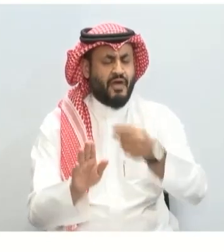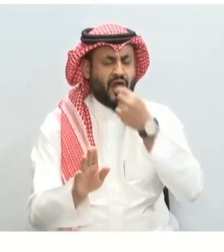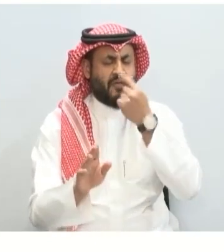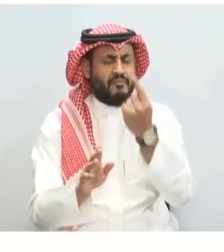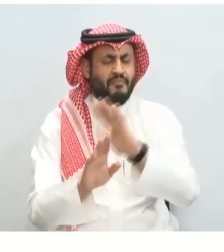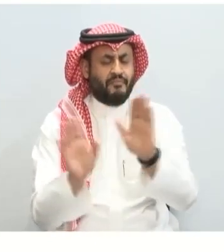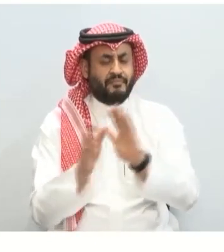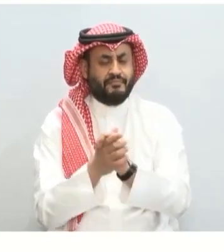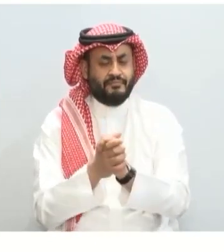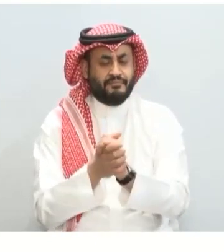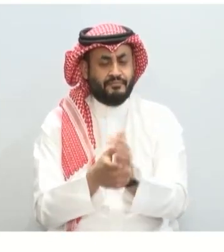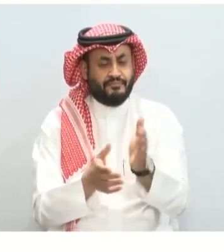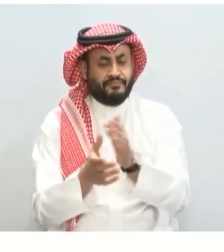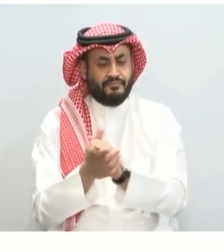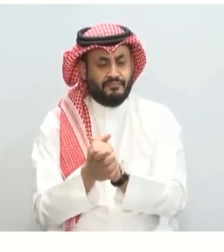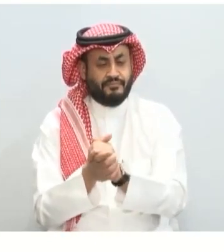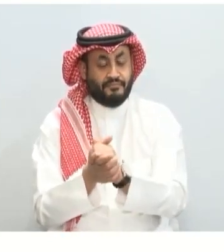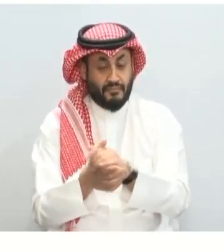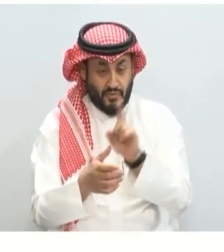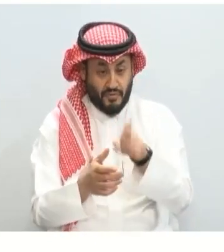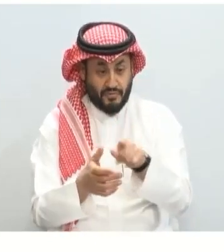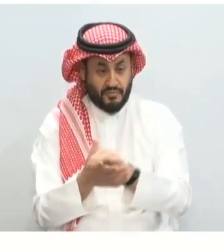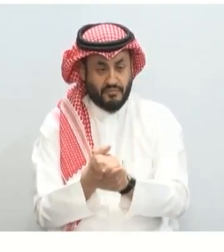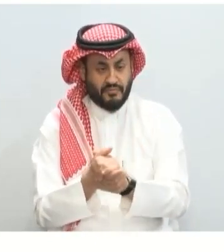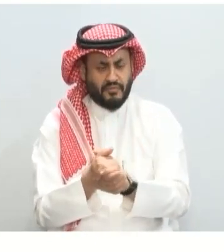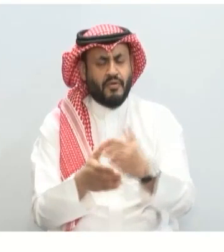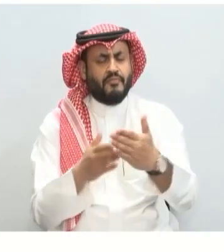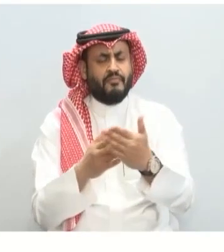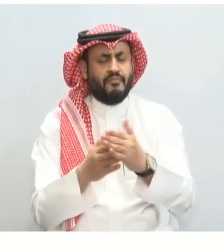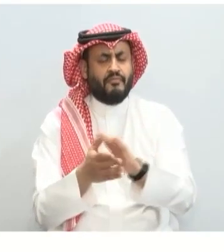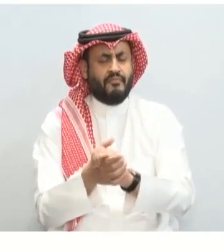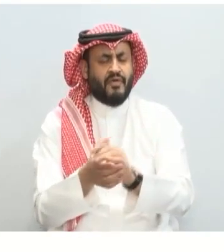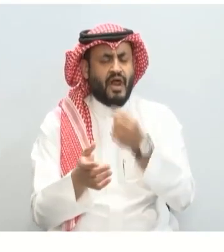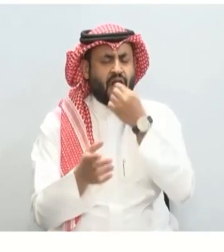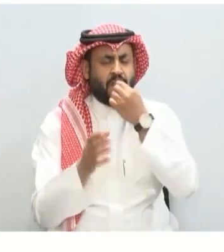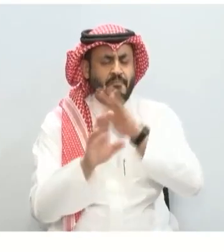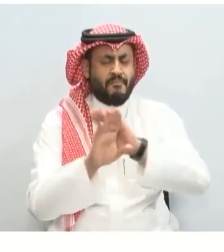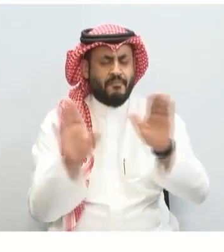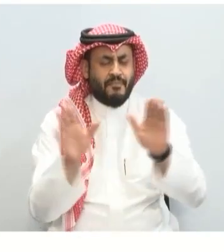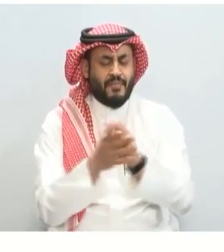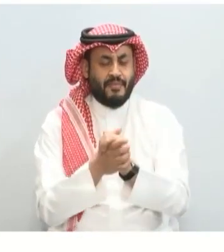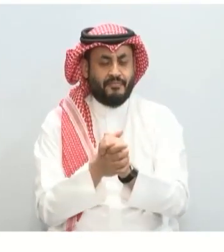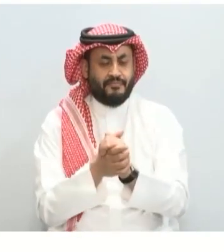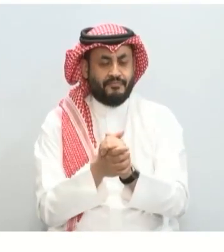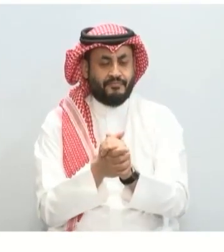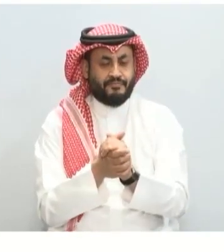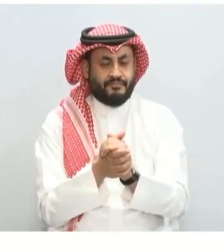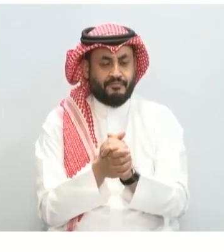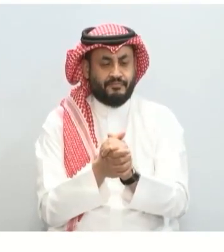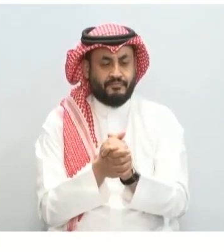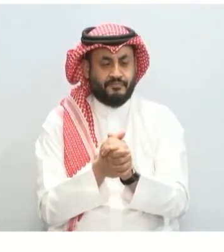eat more. Fadwa, are you sure? Nawal, absolutely, honestly, I couldn't eat another bite.